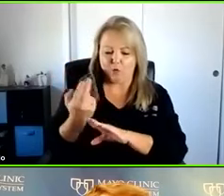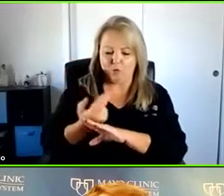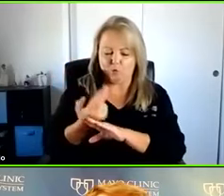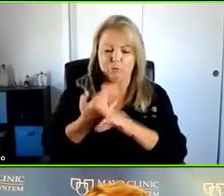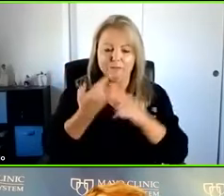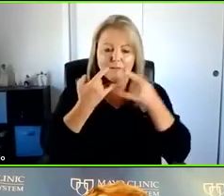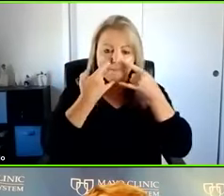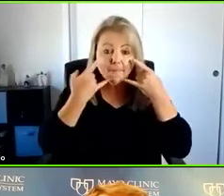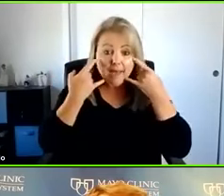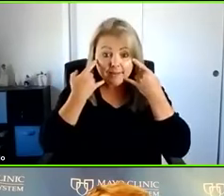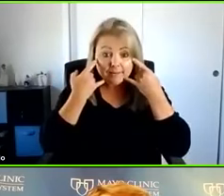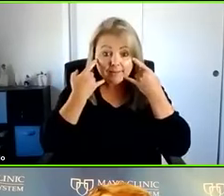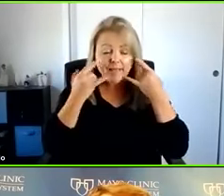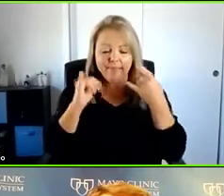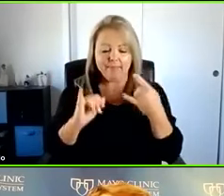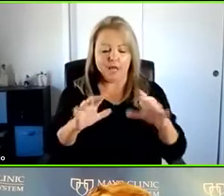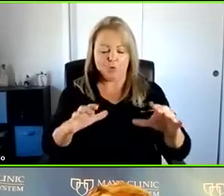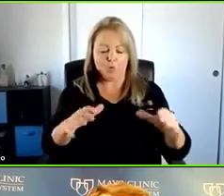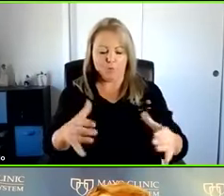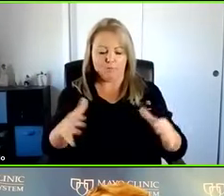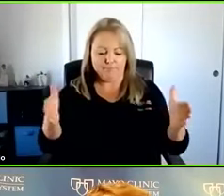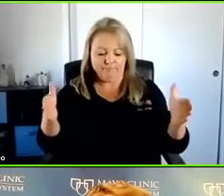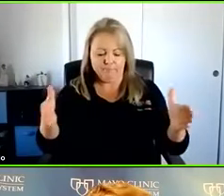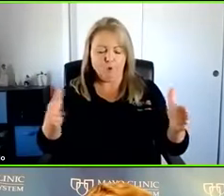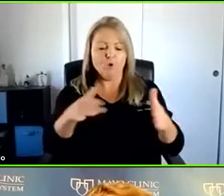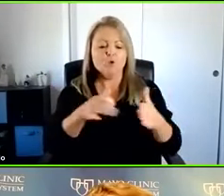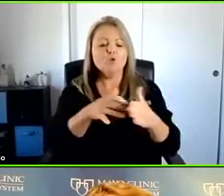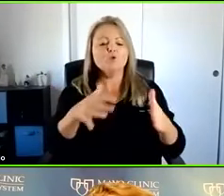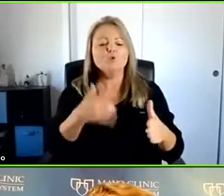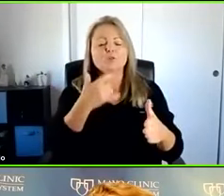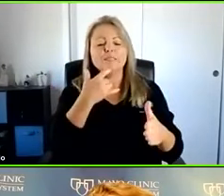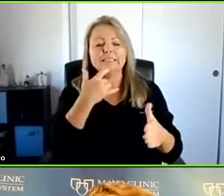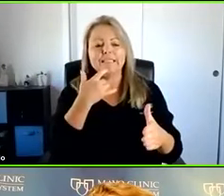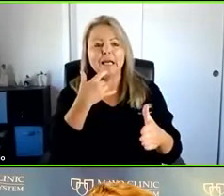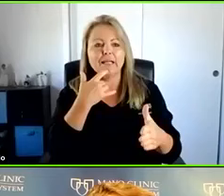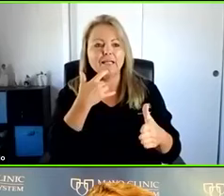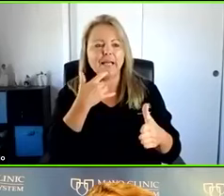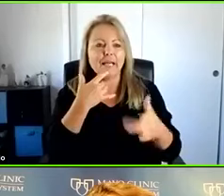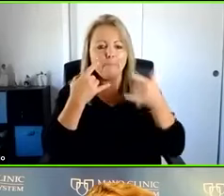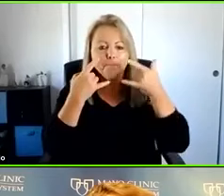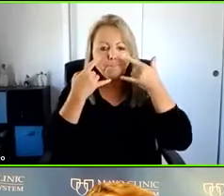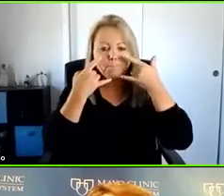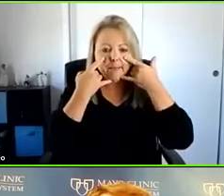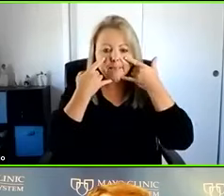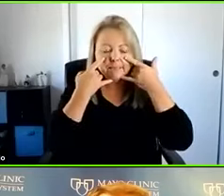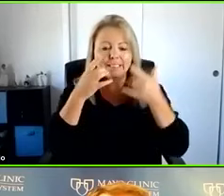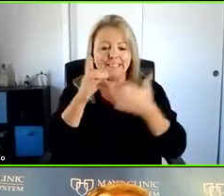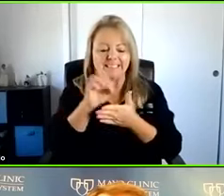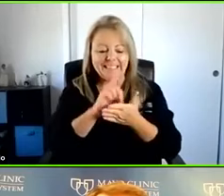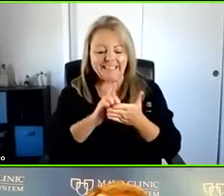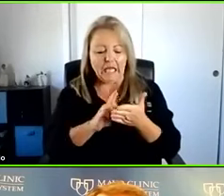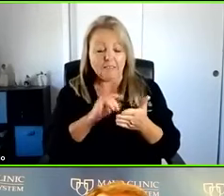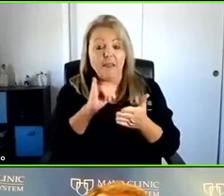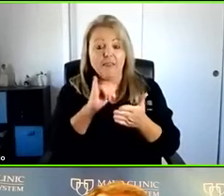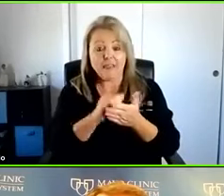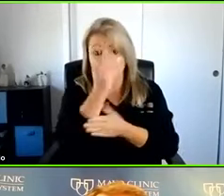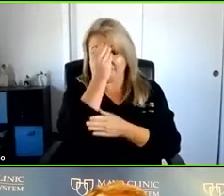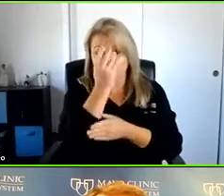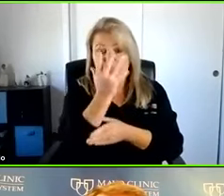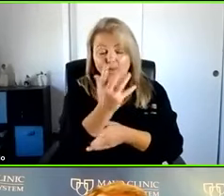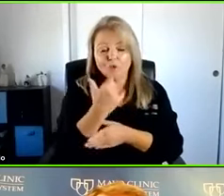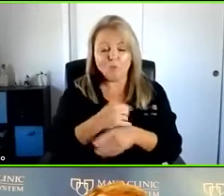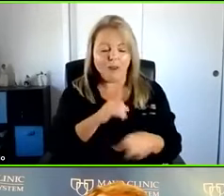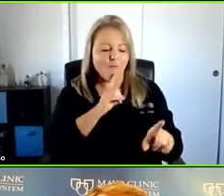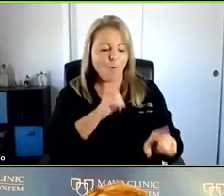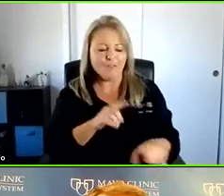population. So students also voted on mask designs, and based upon that information, we have